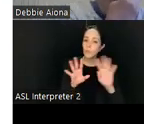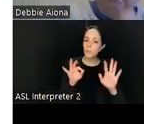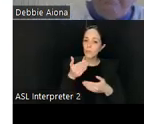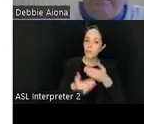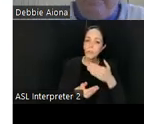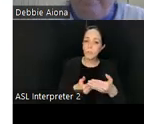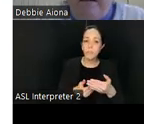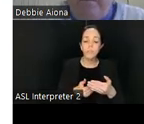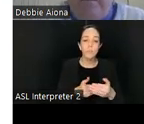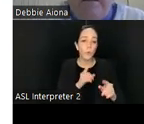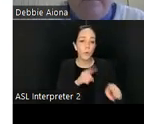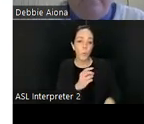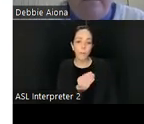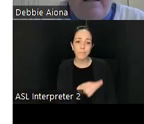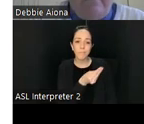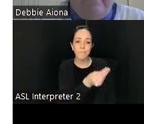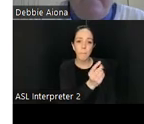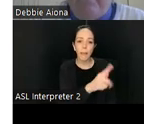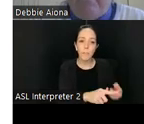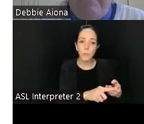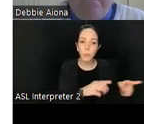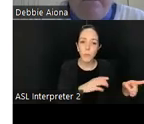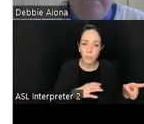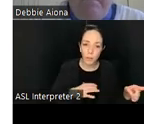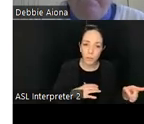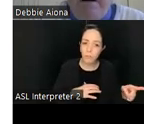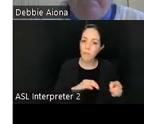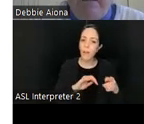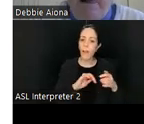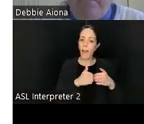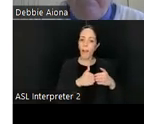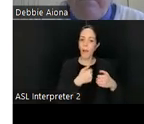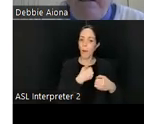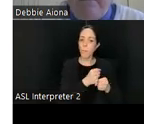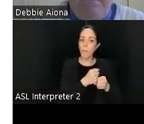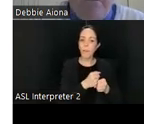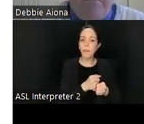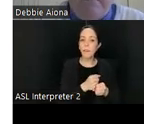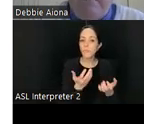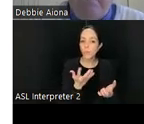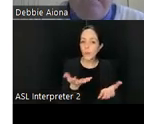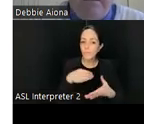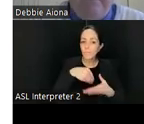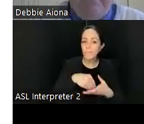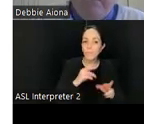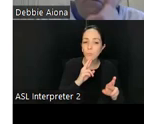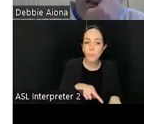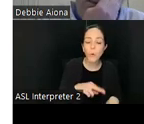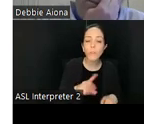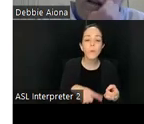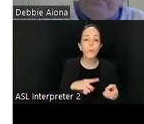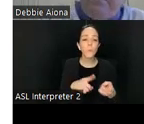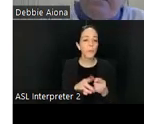will they be made and what will they contain? Will reports be made public? When will meetings be open to the public? And